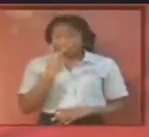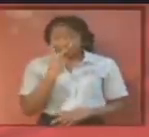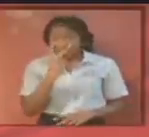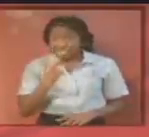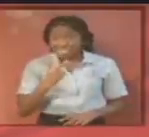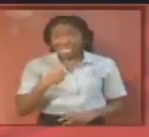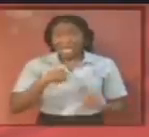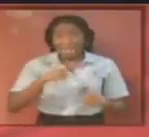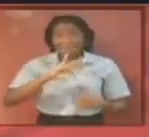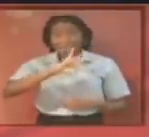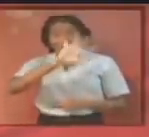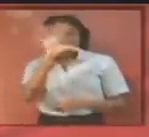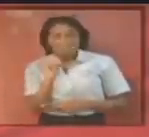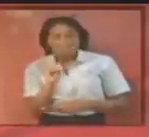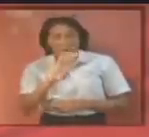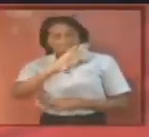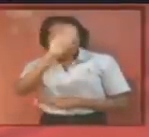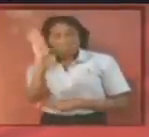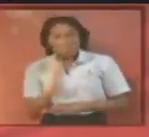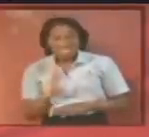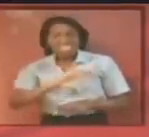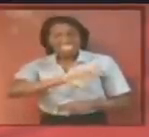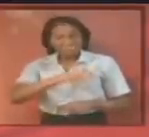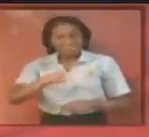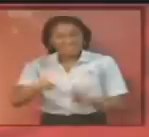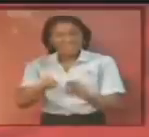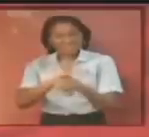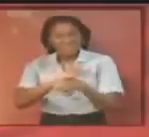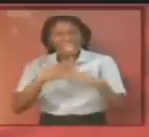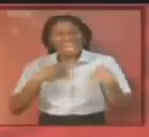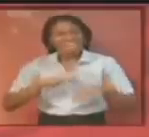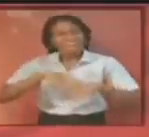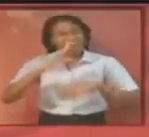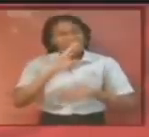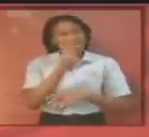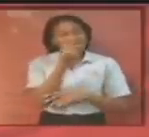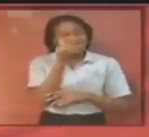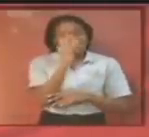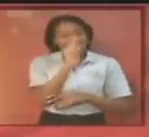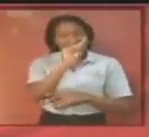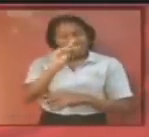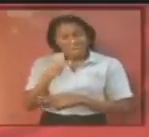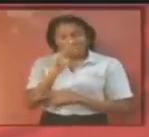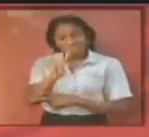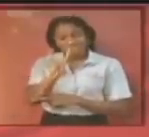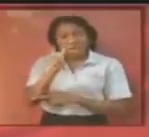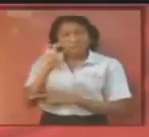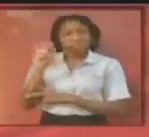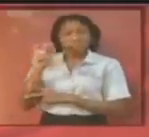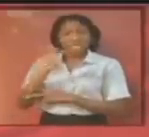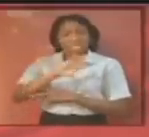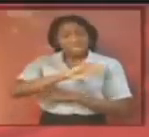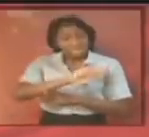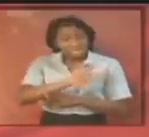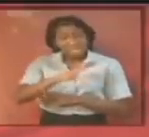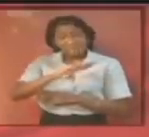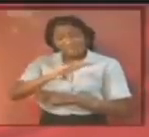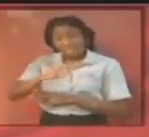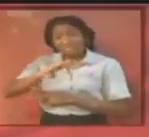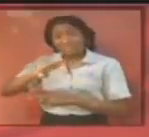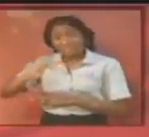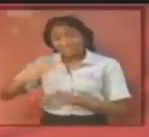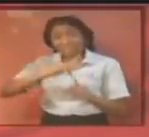time. And there are now more than 1,200 slightly different versions, named versions of the virus, which we call